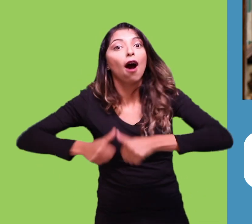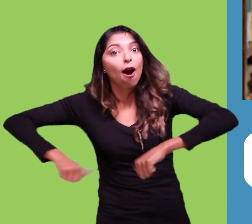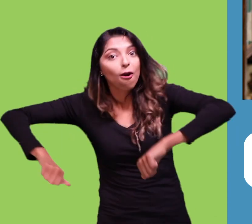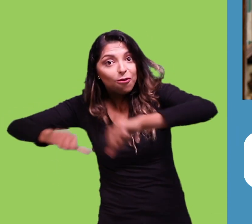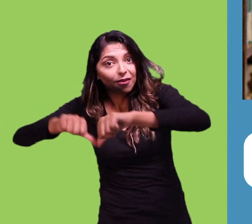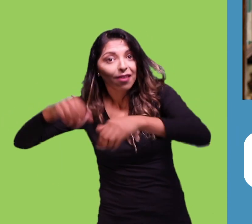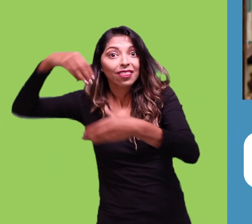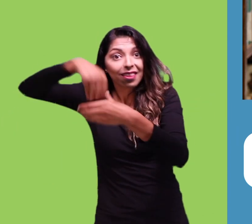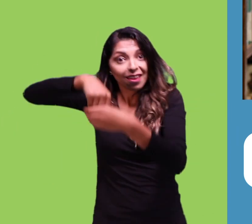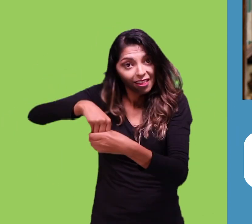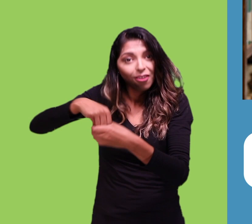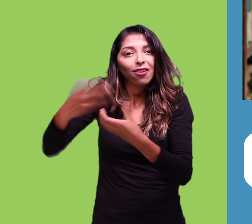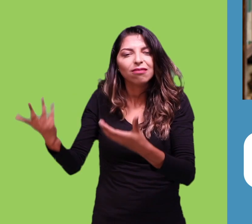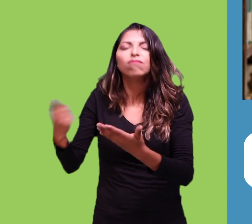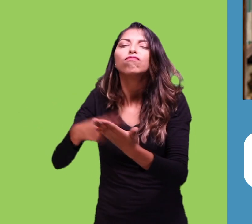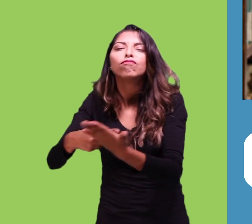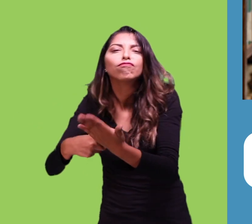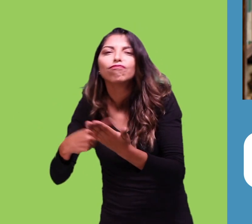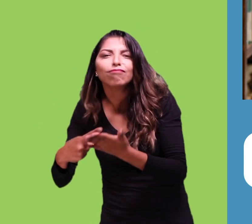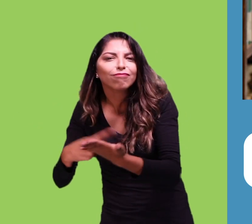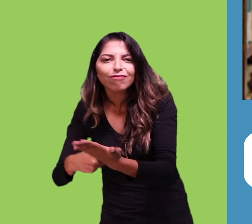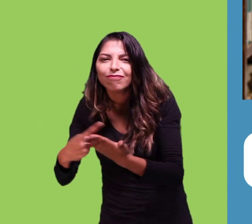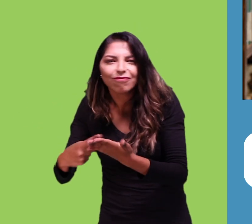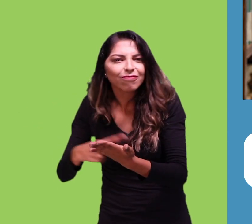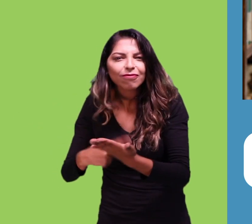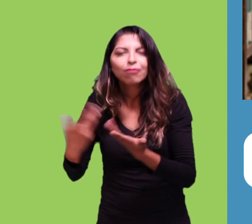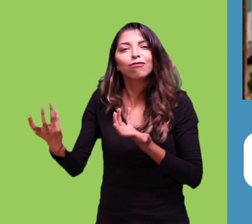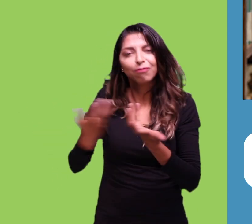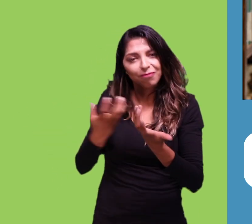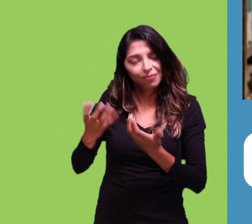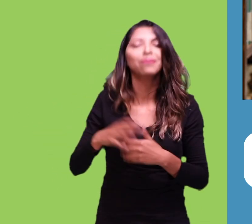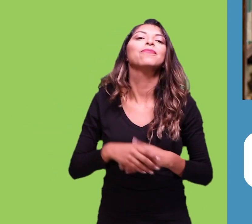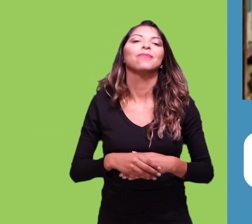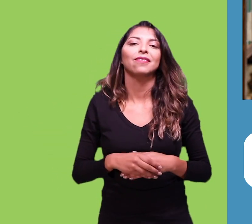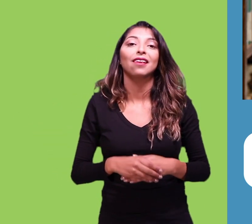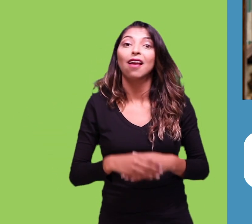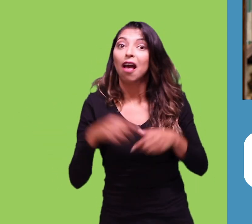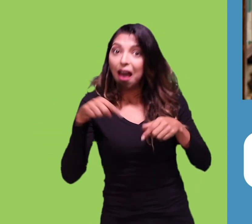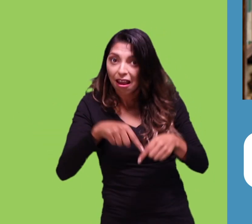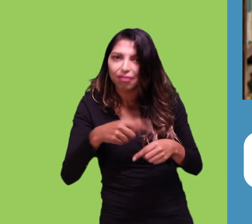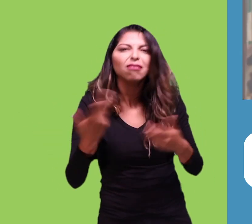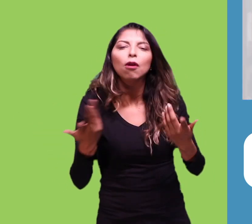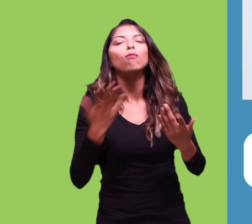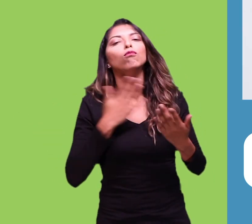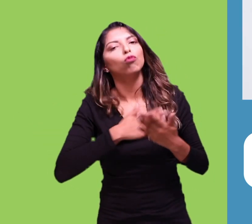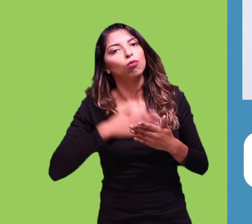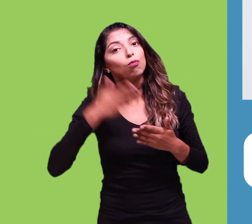language through anything from presentation of an art project to a class debate.